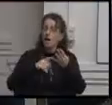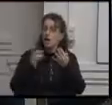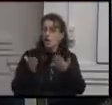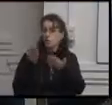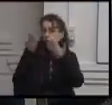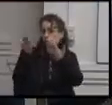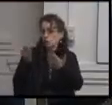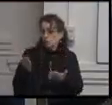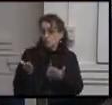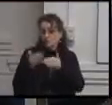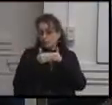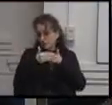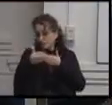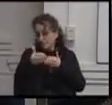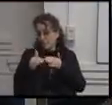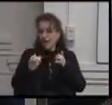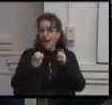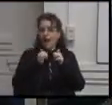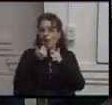and money going forward.